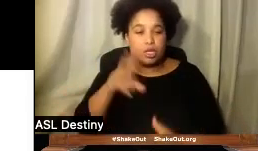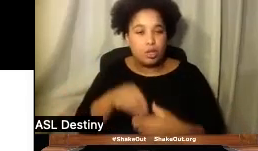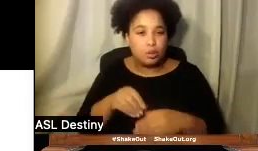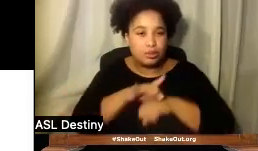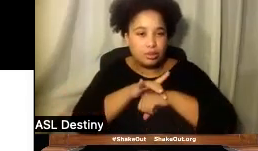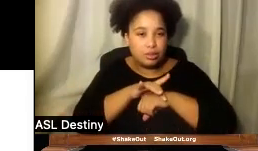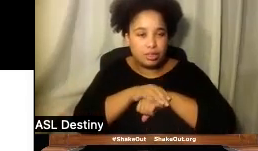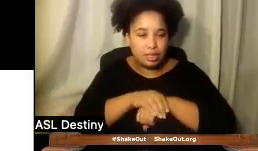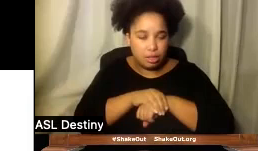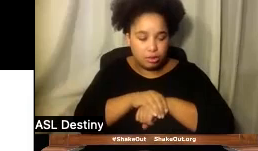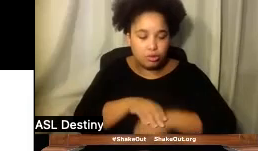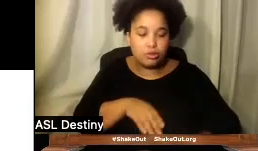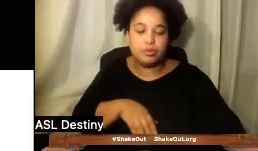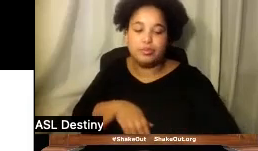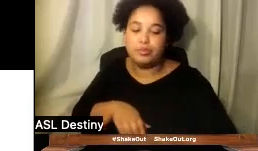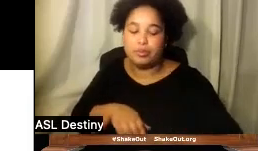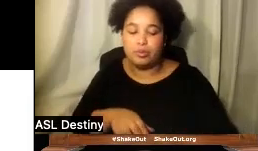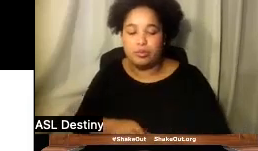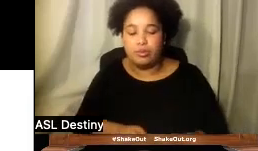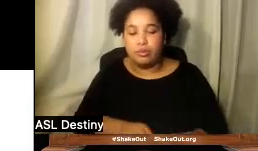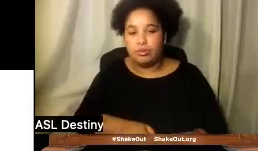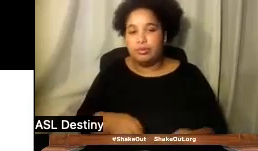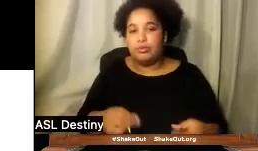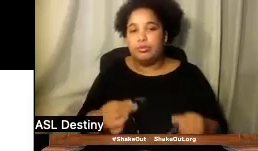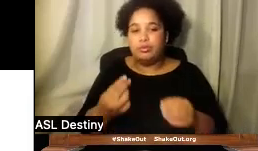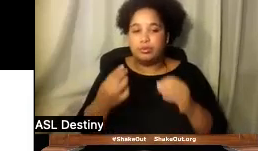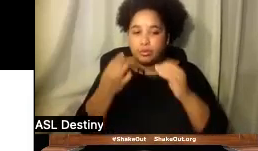We're working on an additional language to add in now.